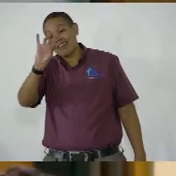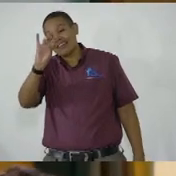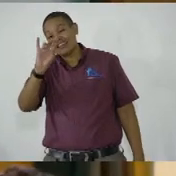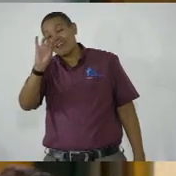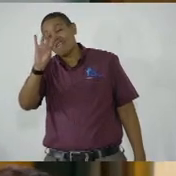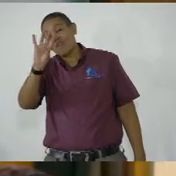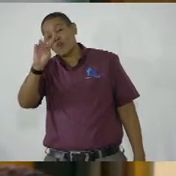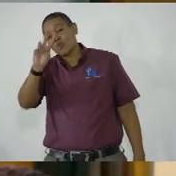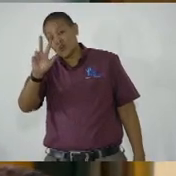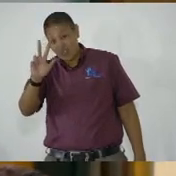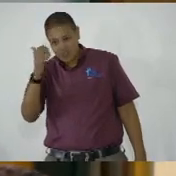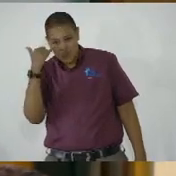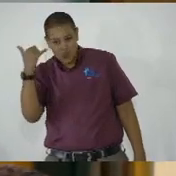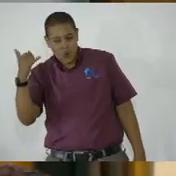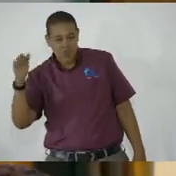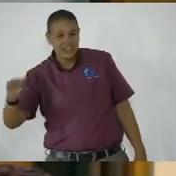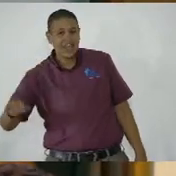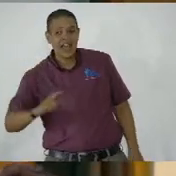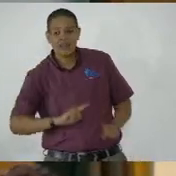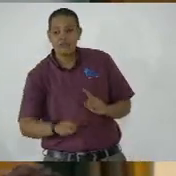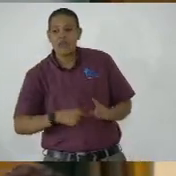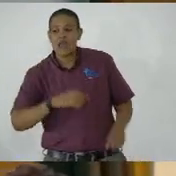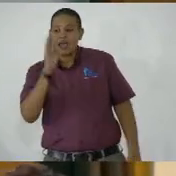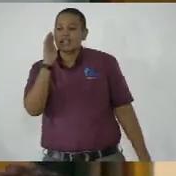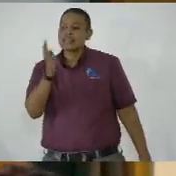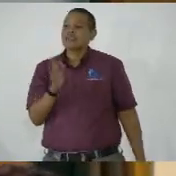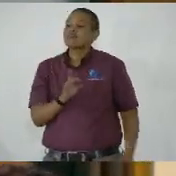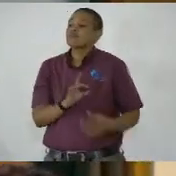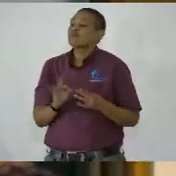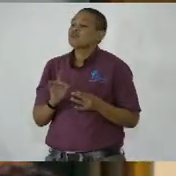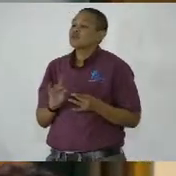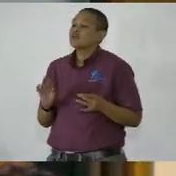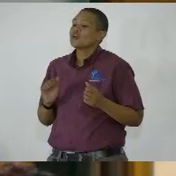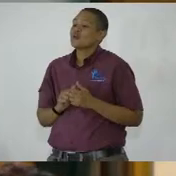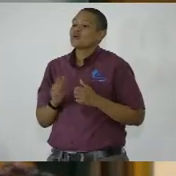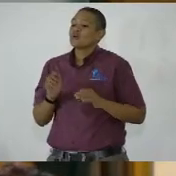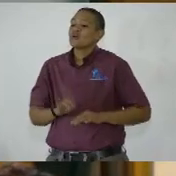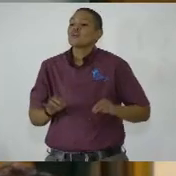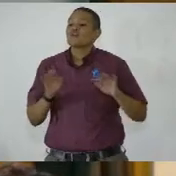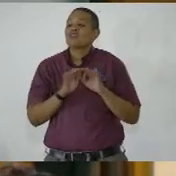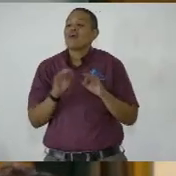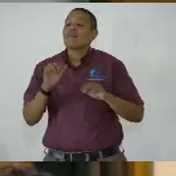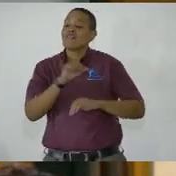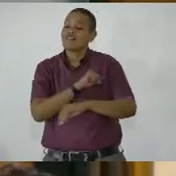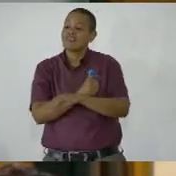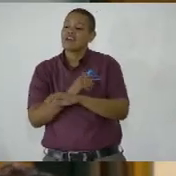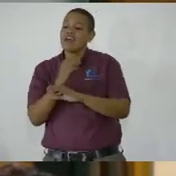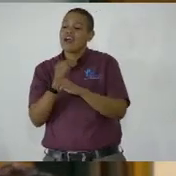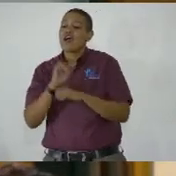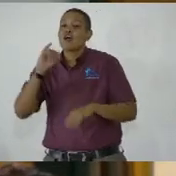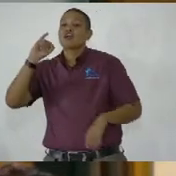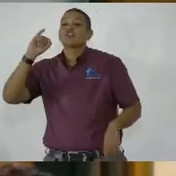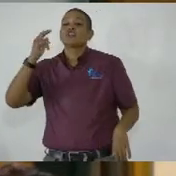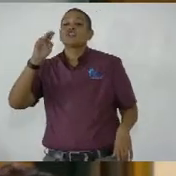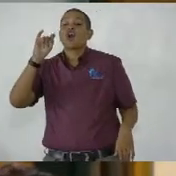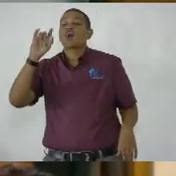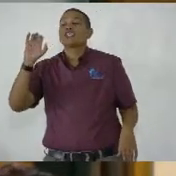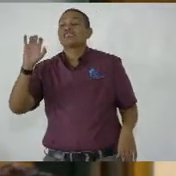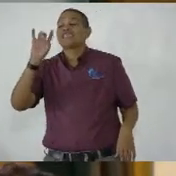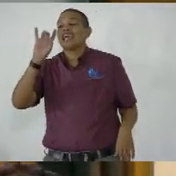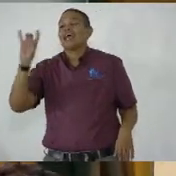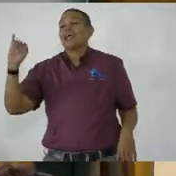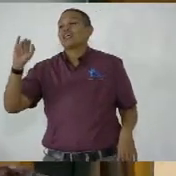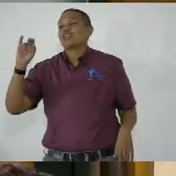888-587-8423. But I deliberately spoke with the relevant authorities and got this number, 888